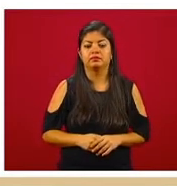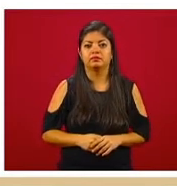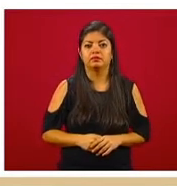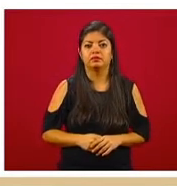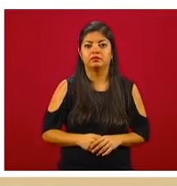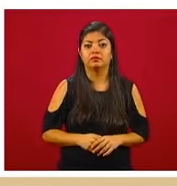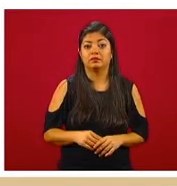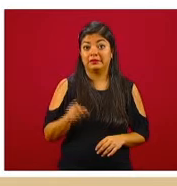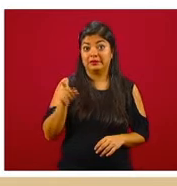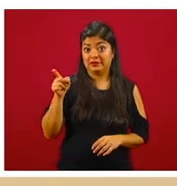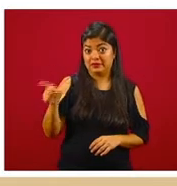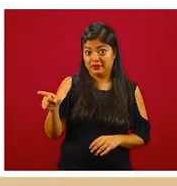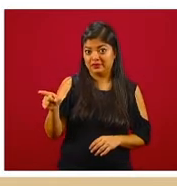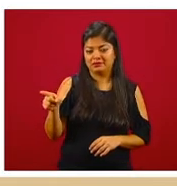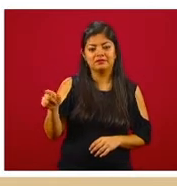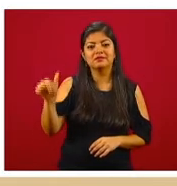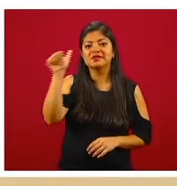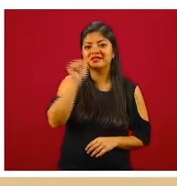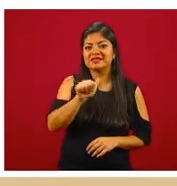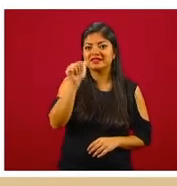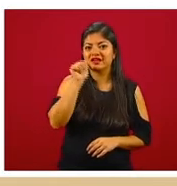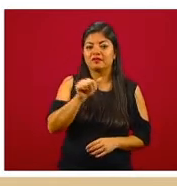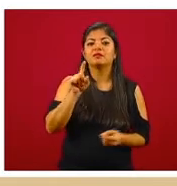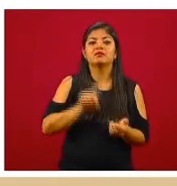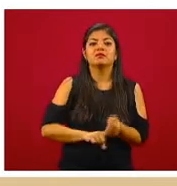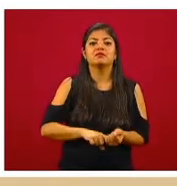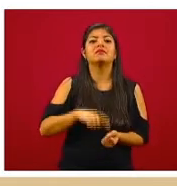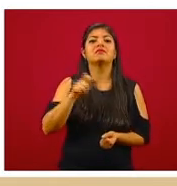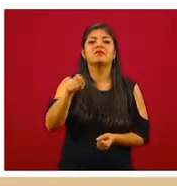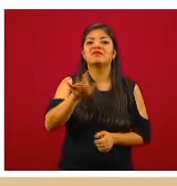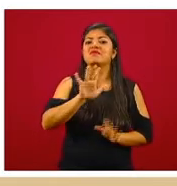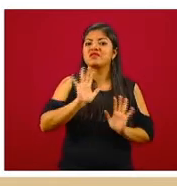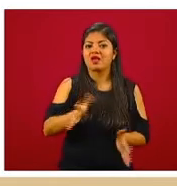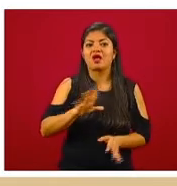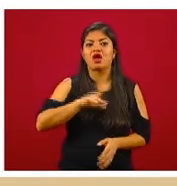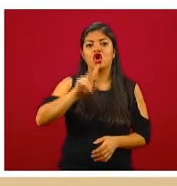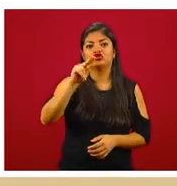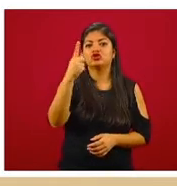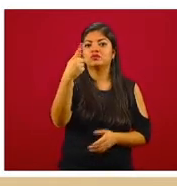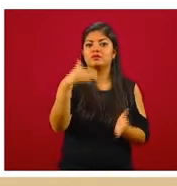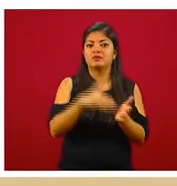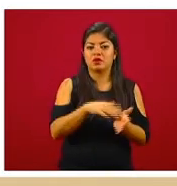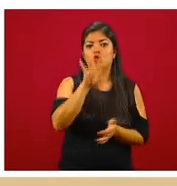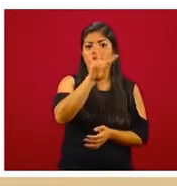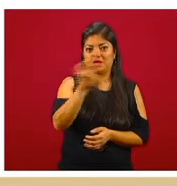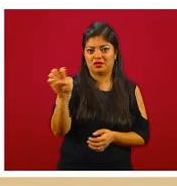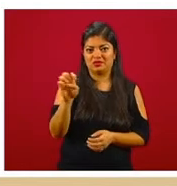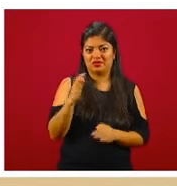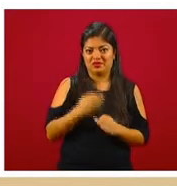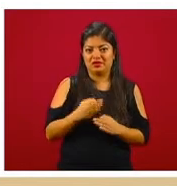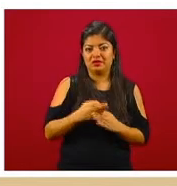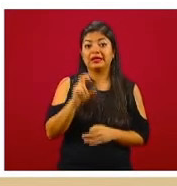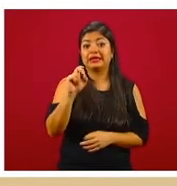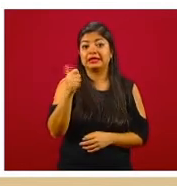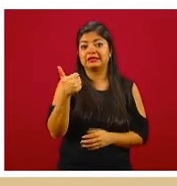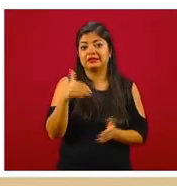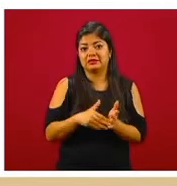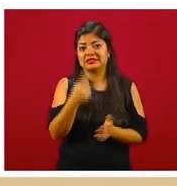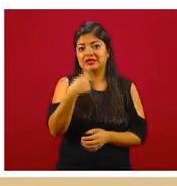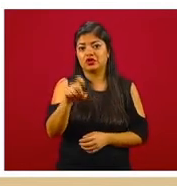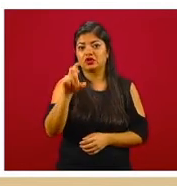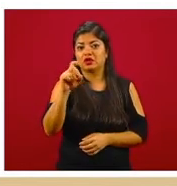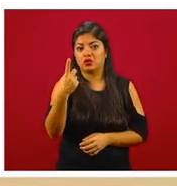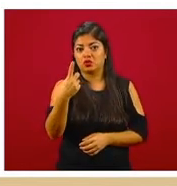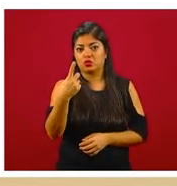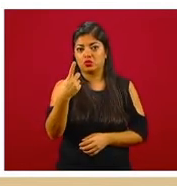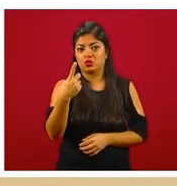as siguiente the deaths vemos, have como been siempre, reported in the los different casos states. confirmados, On the next chart, you 81.400 en can esta see ocasión, the confirmed cases, which is 36.131